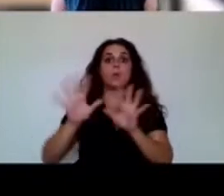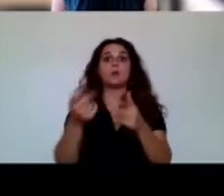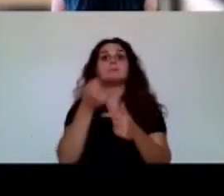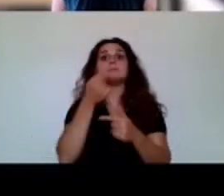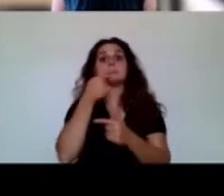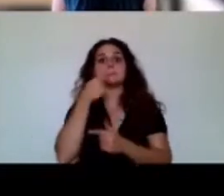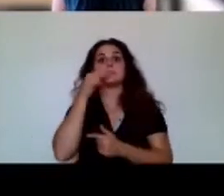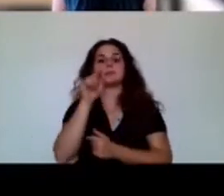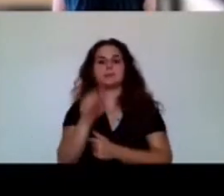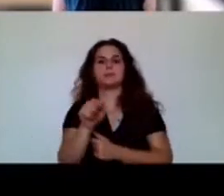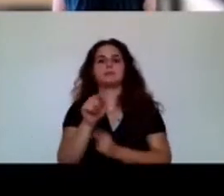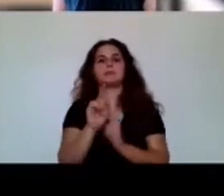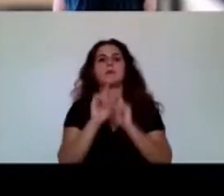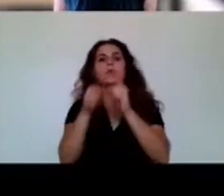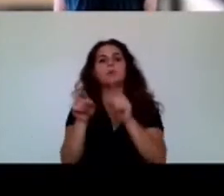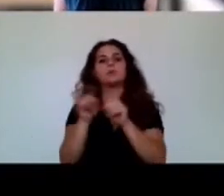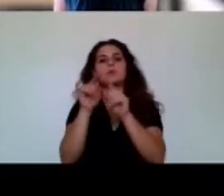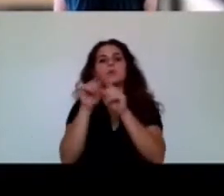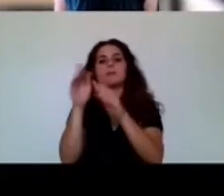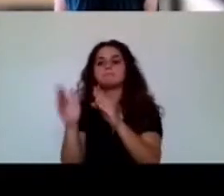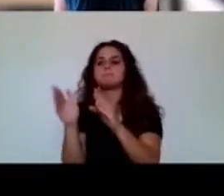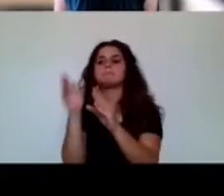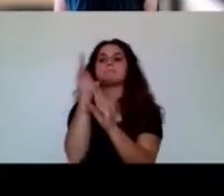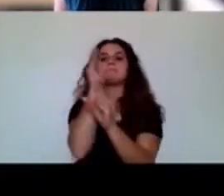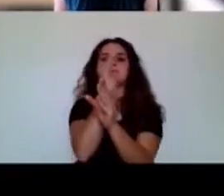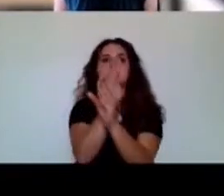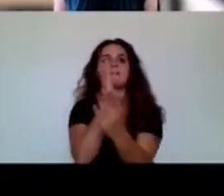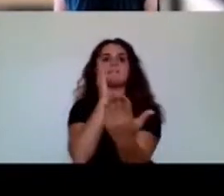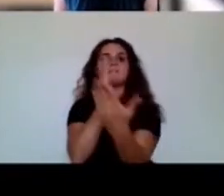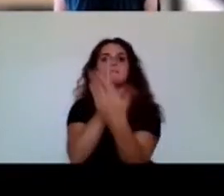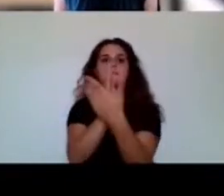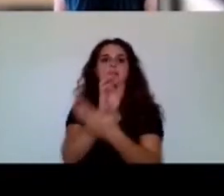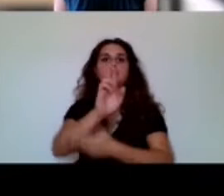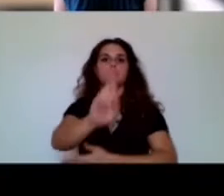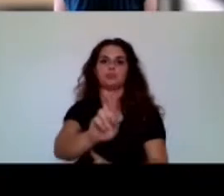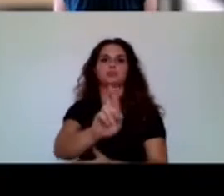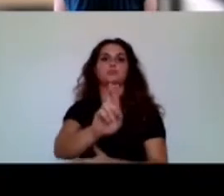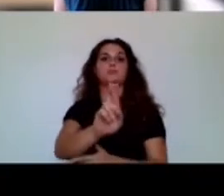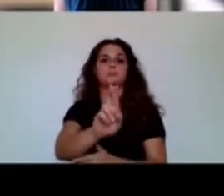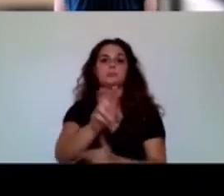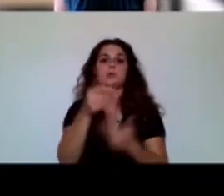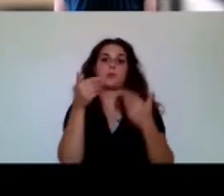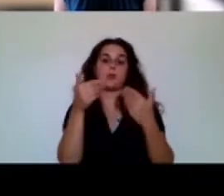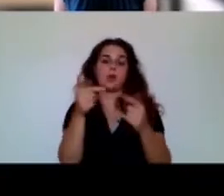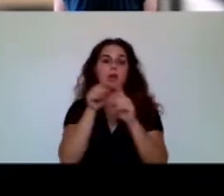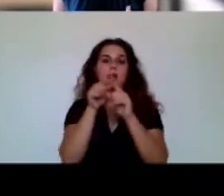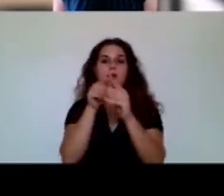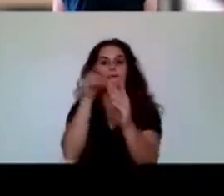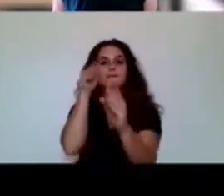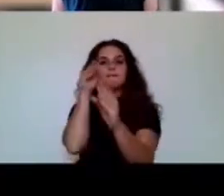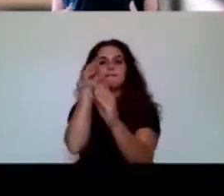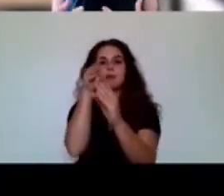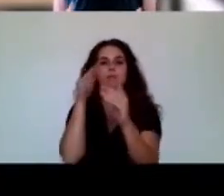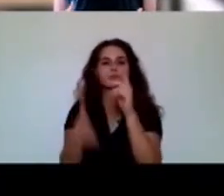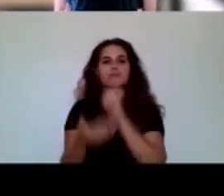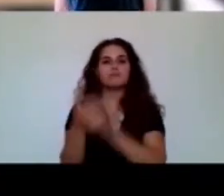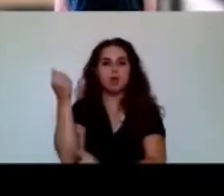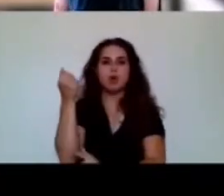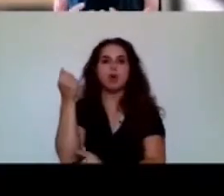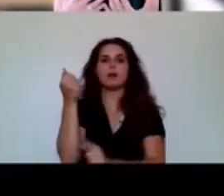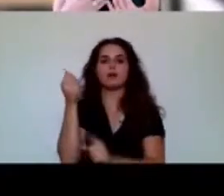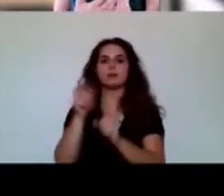realize that, they start to come back and now hit the target. So now they're at a point where they can finally